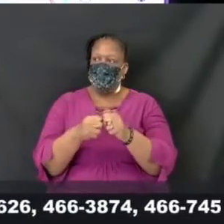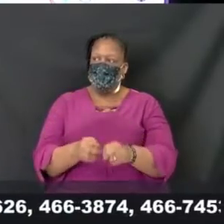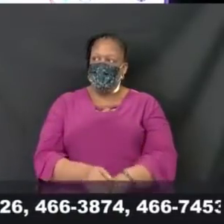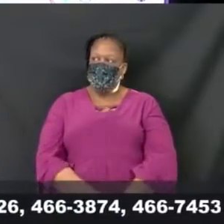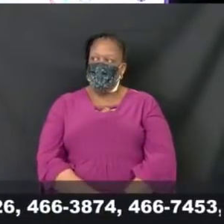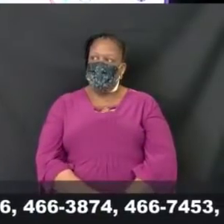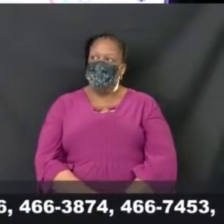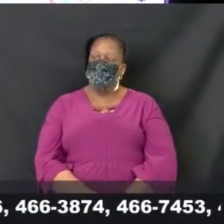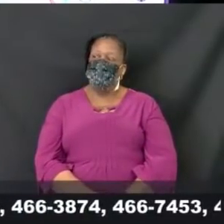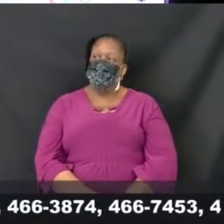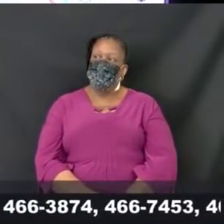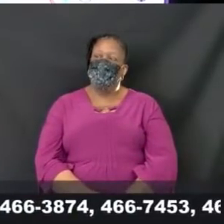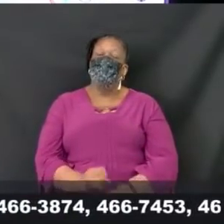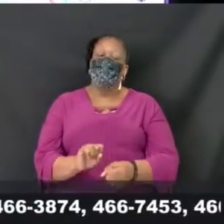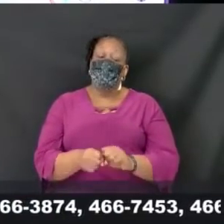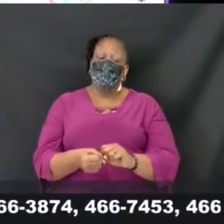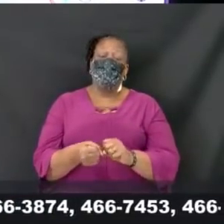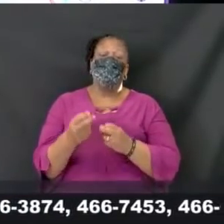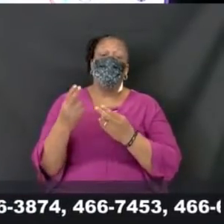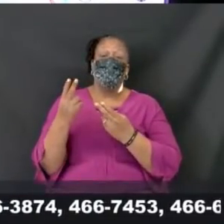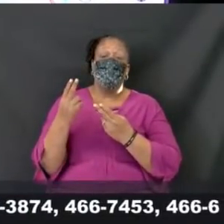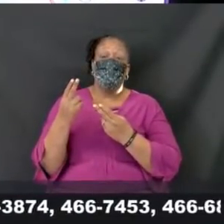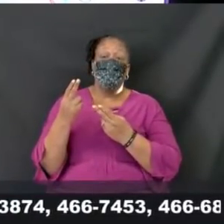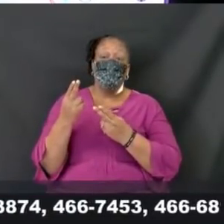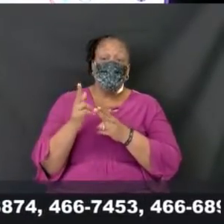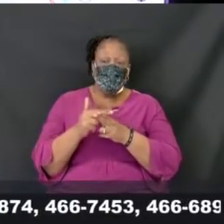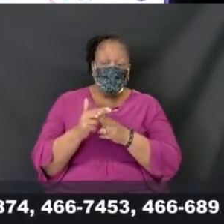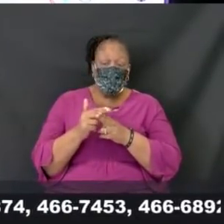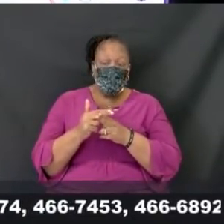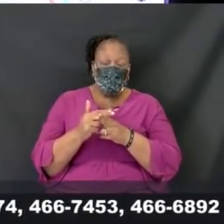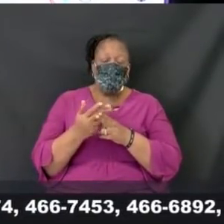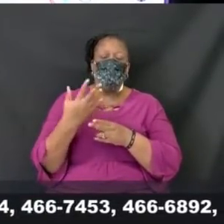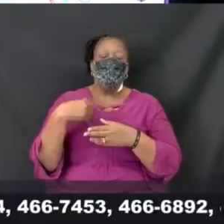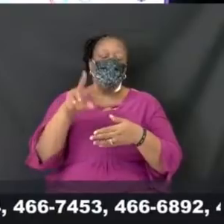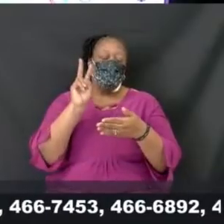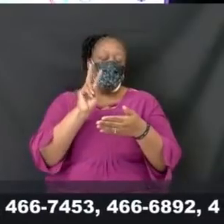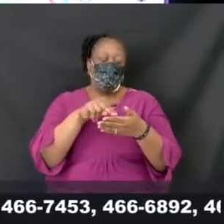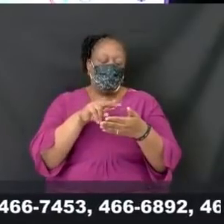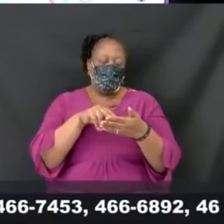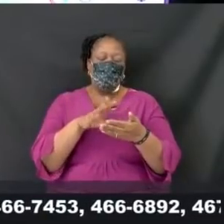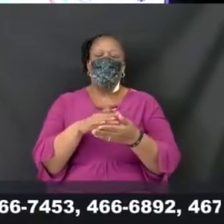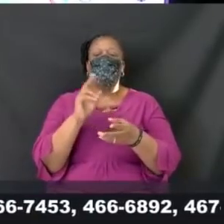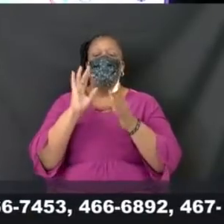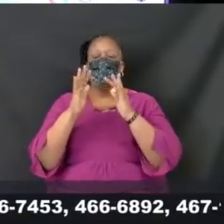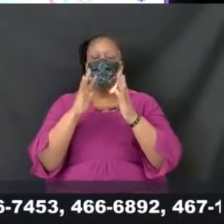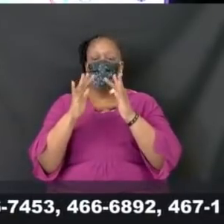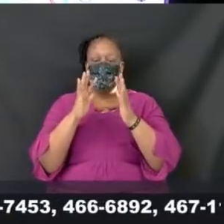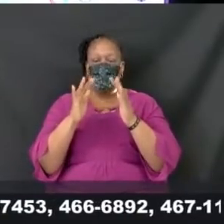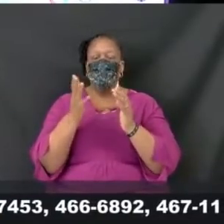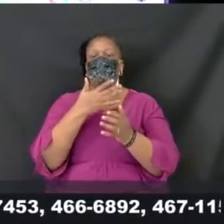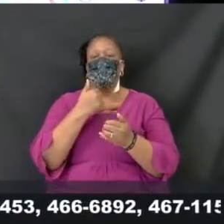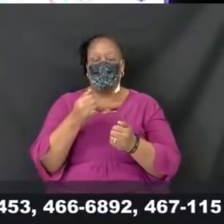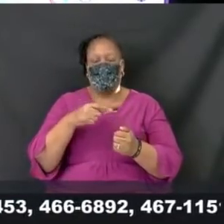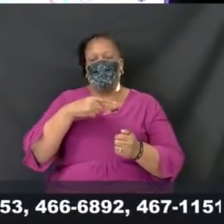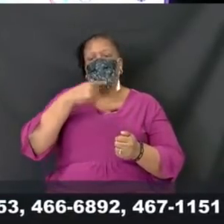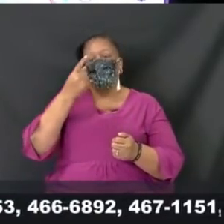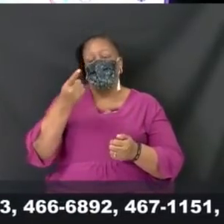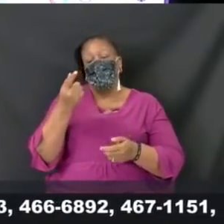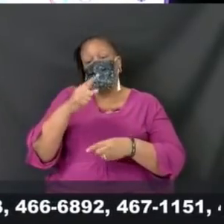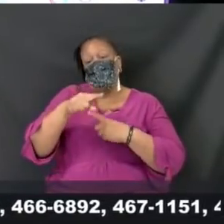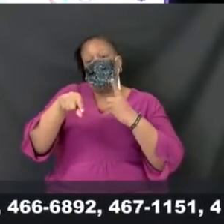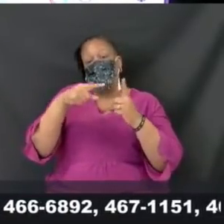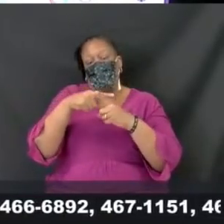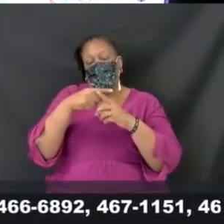be communicating our deliberation to them once this has gone through the